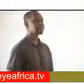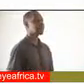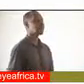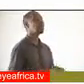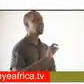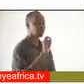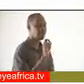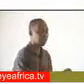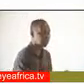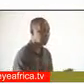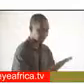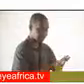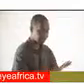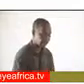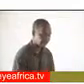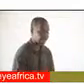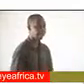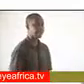full stop.